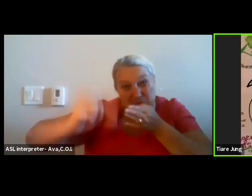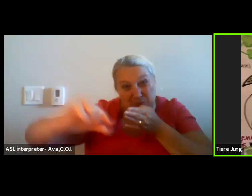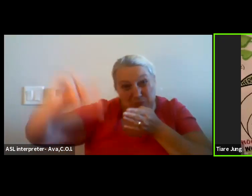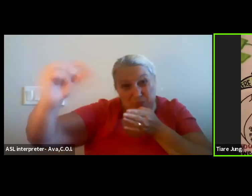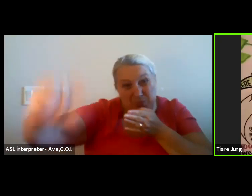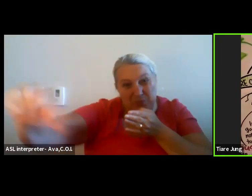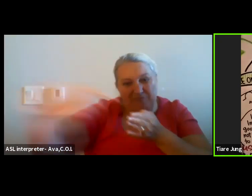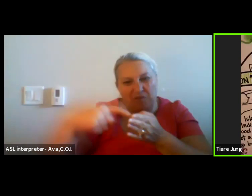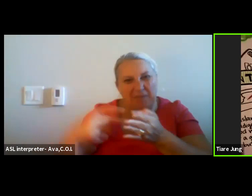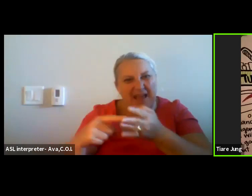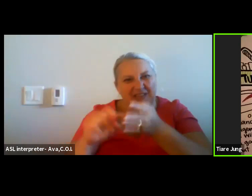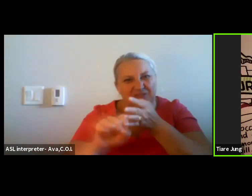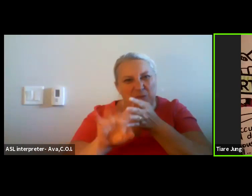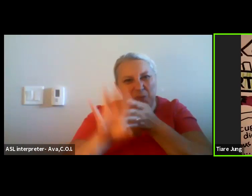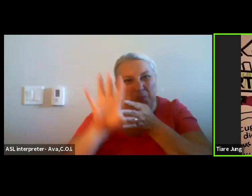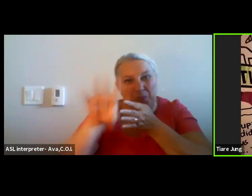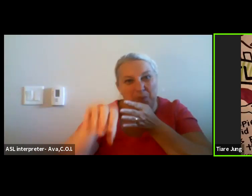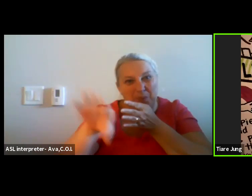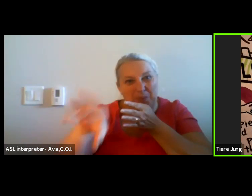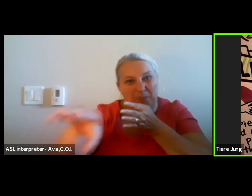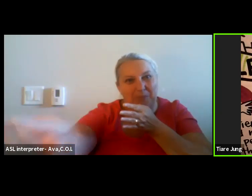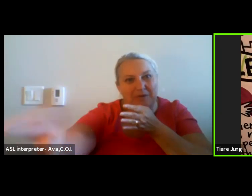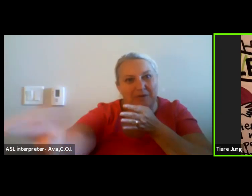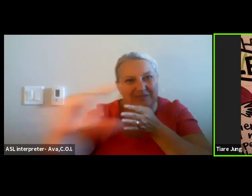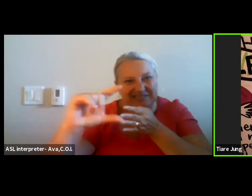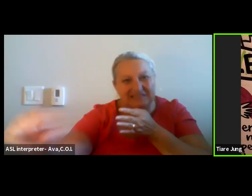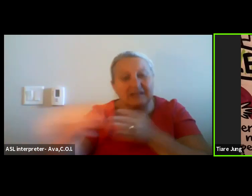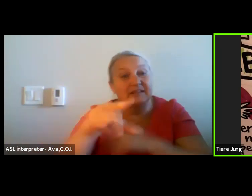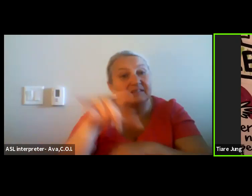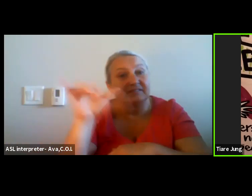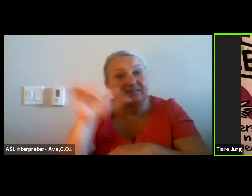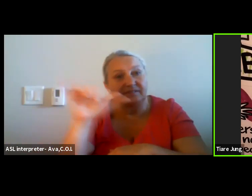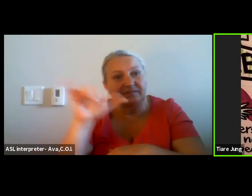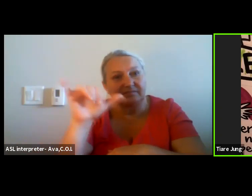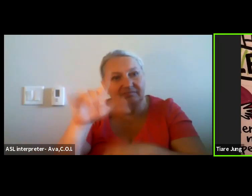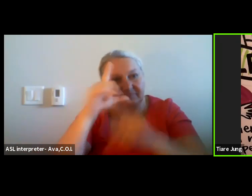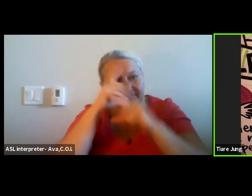hands. I also drew some little